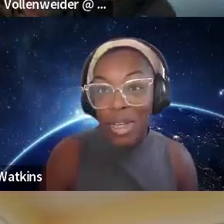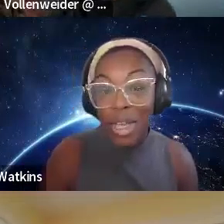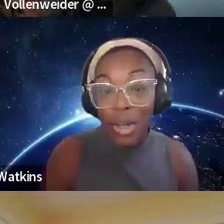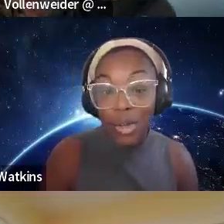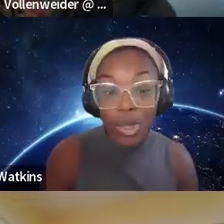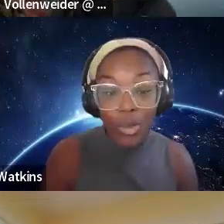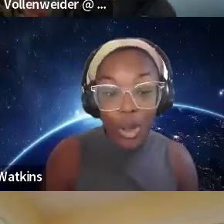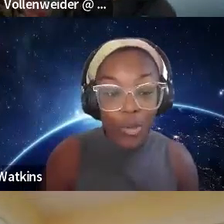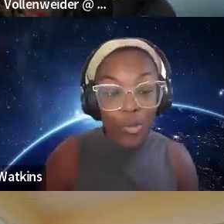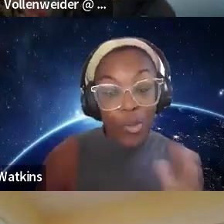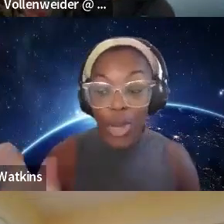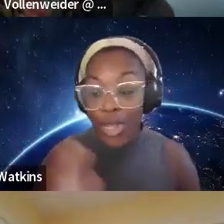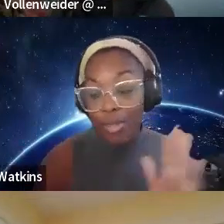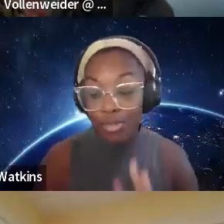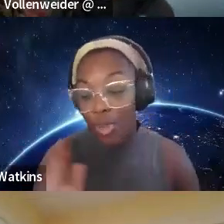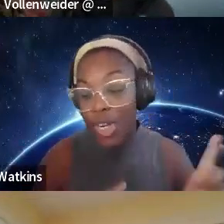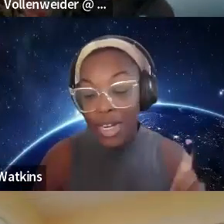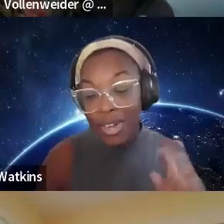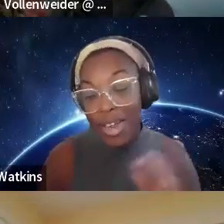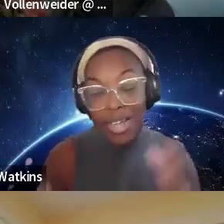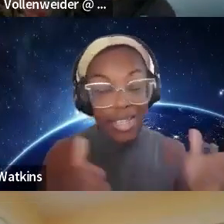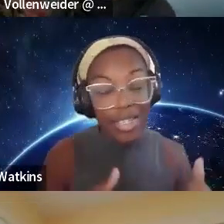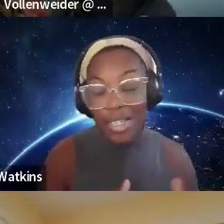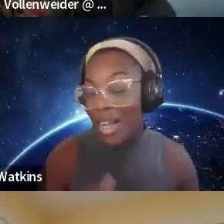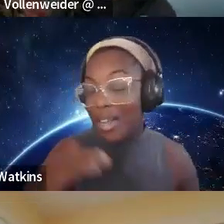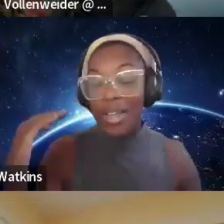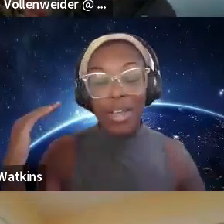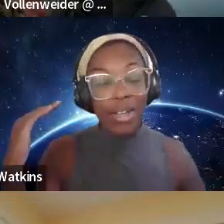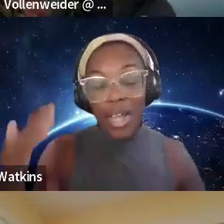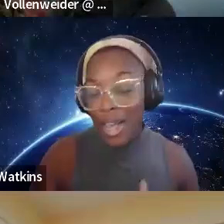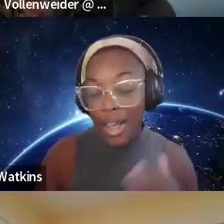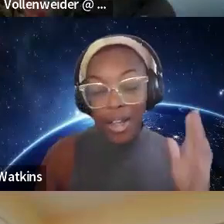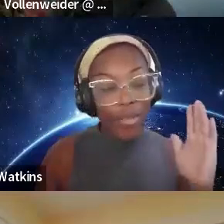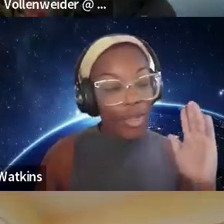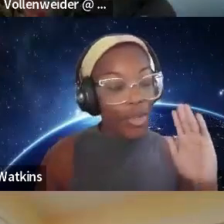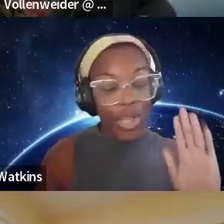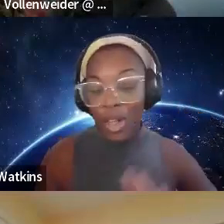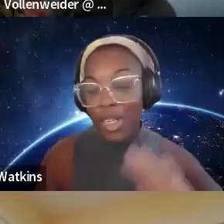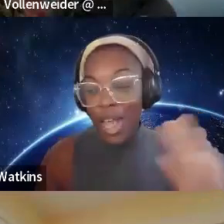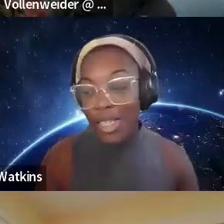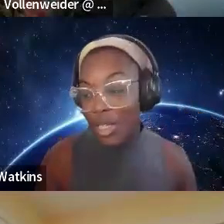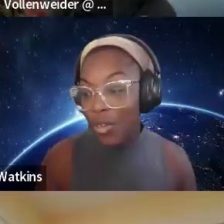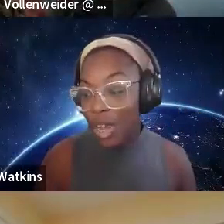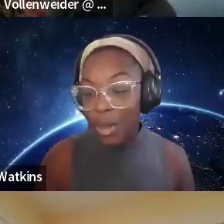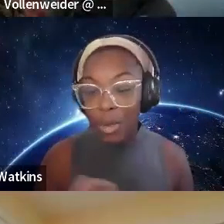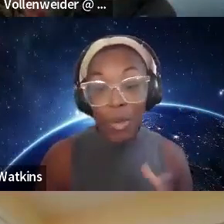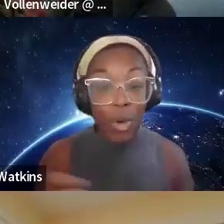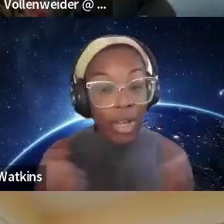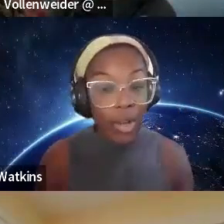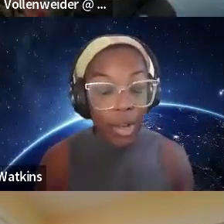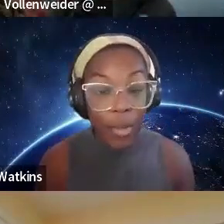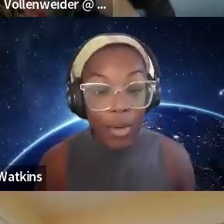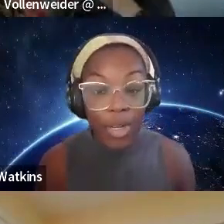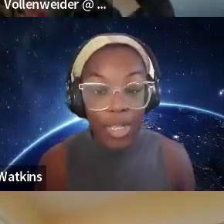some care homes with who needed access to like telehealth. They lost access to their families. People